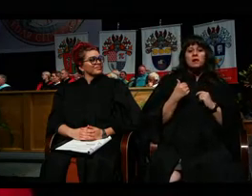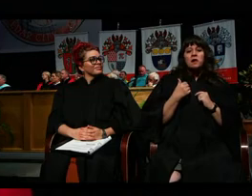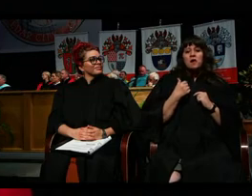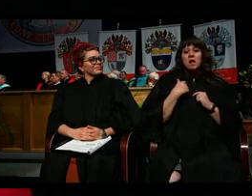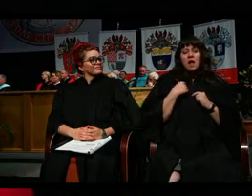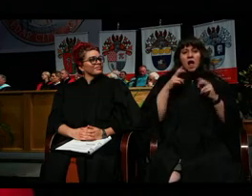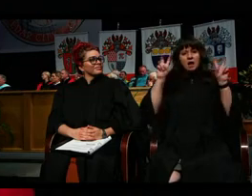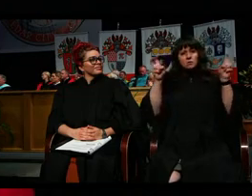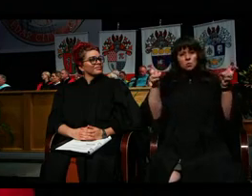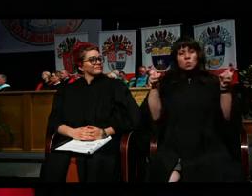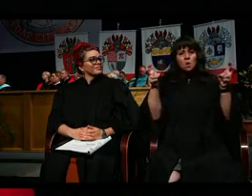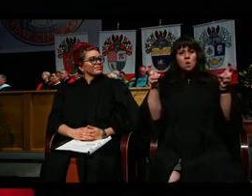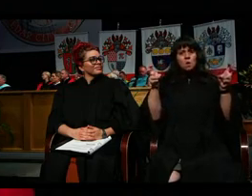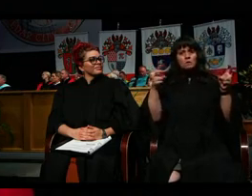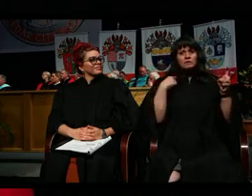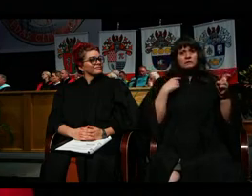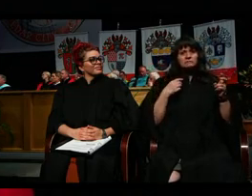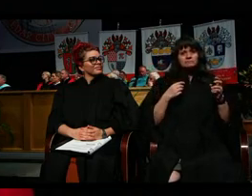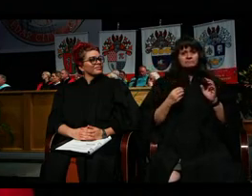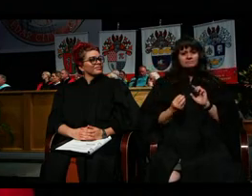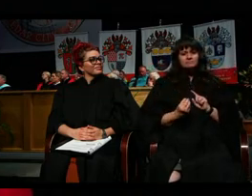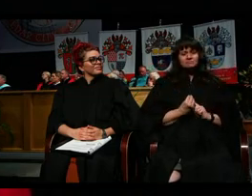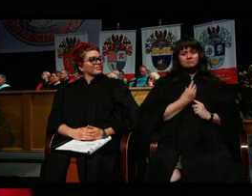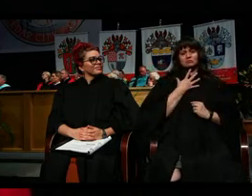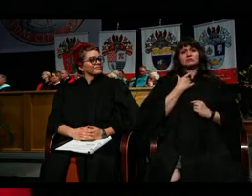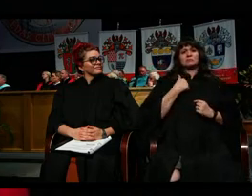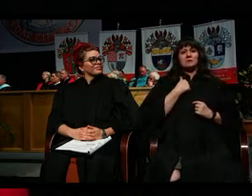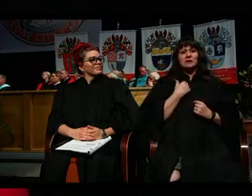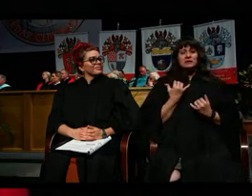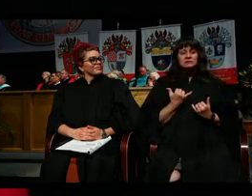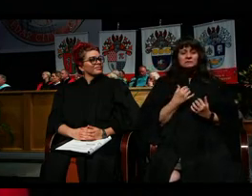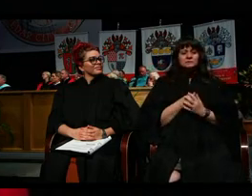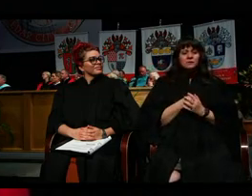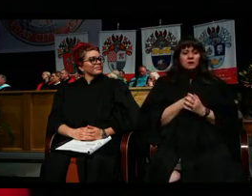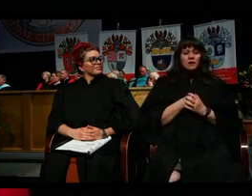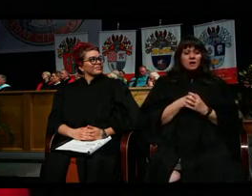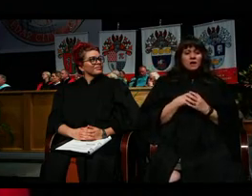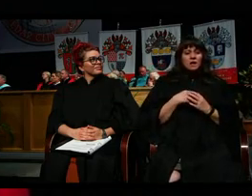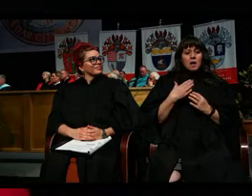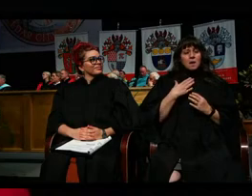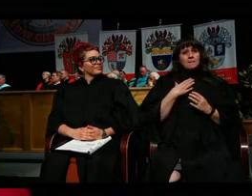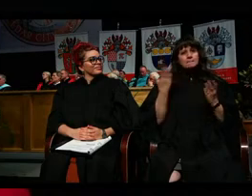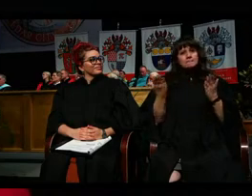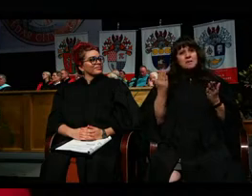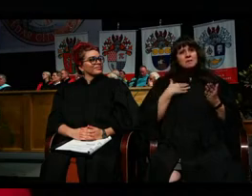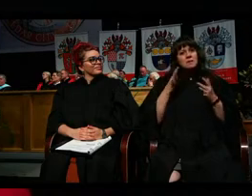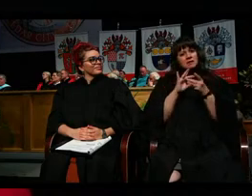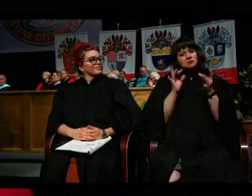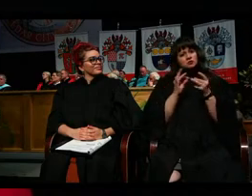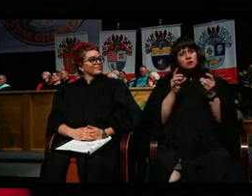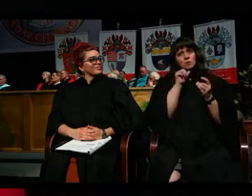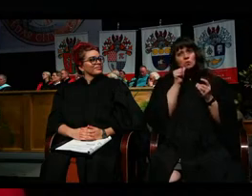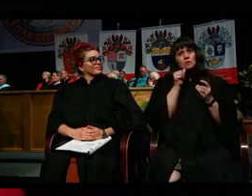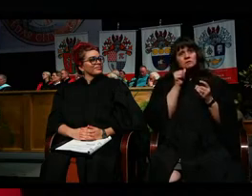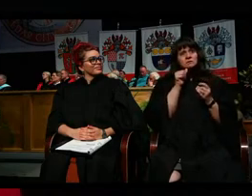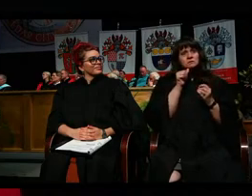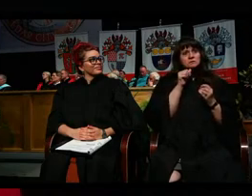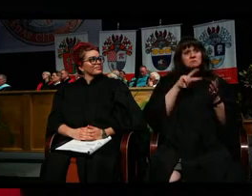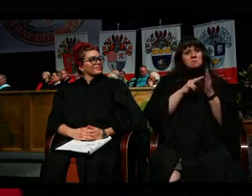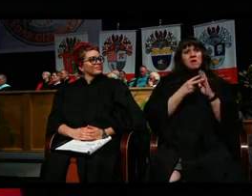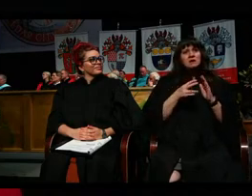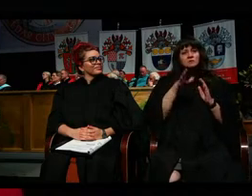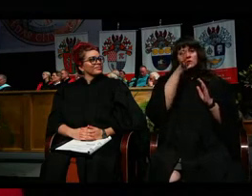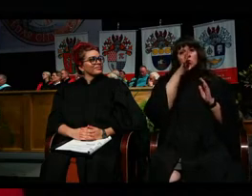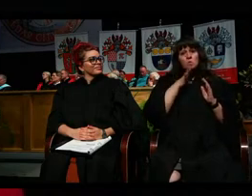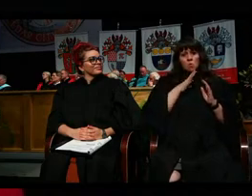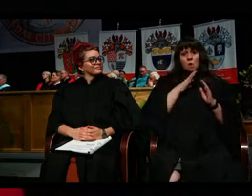want you to think about this for you. Maybe my story was never meant to be one of a woman who boldly took on all